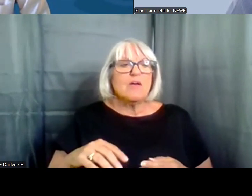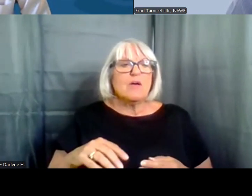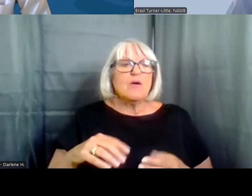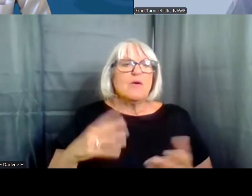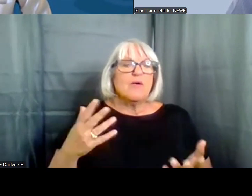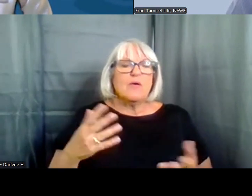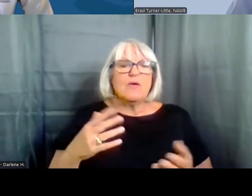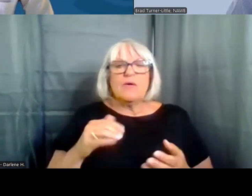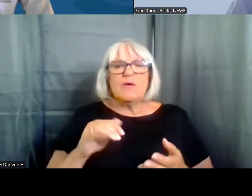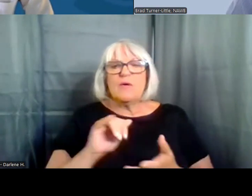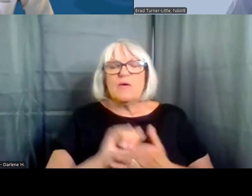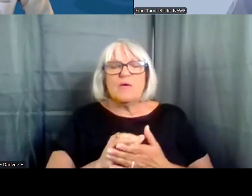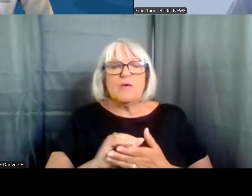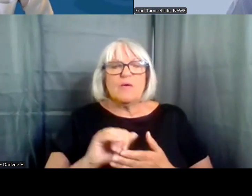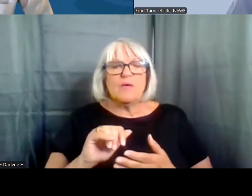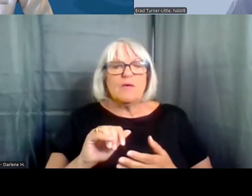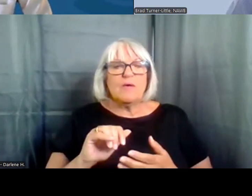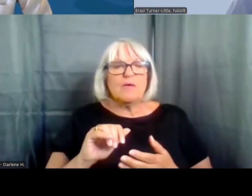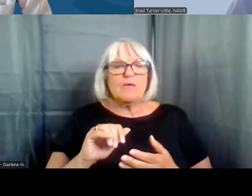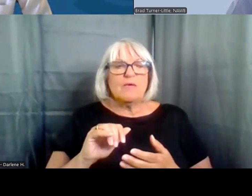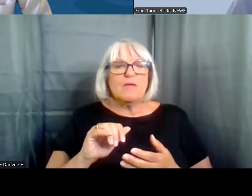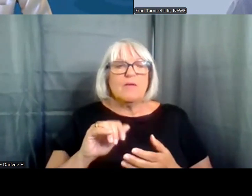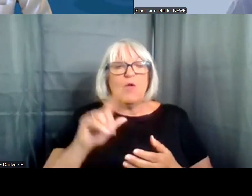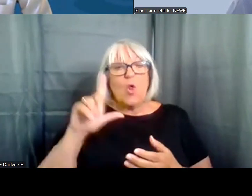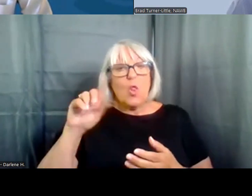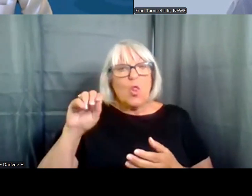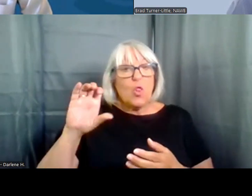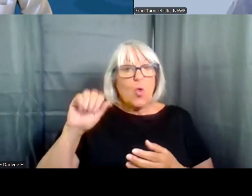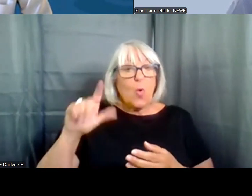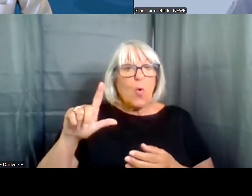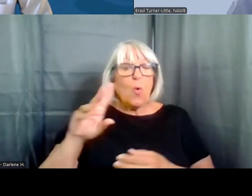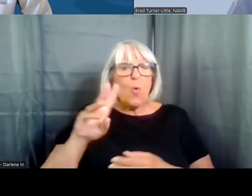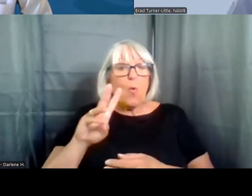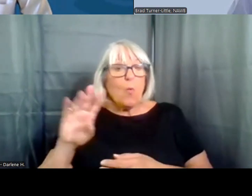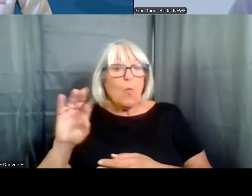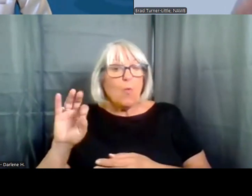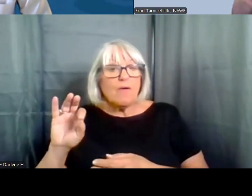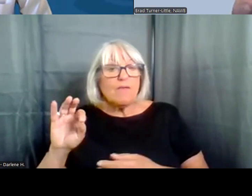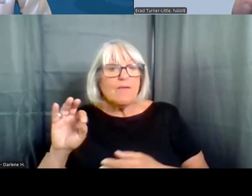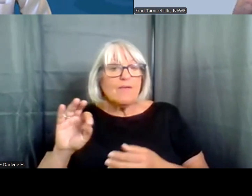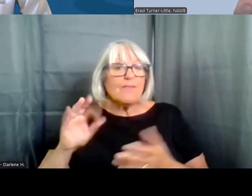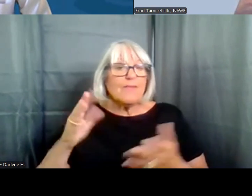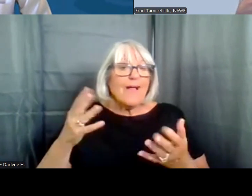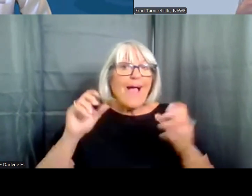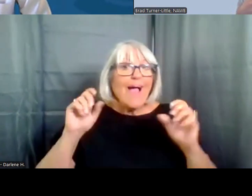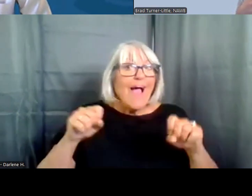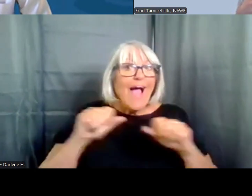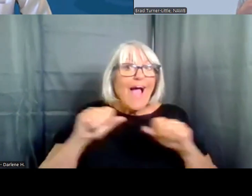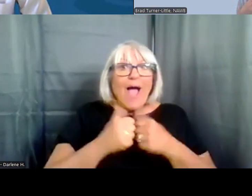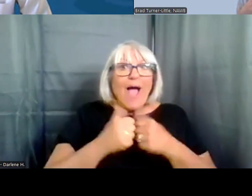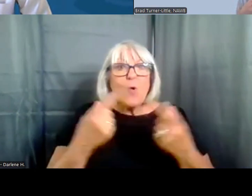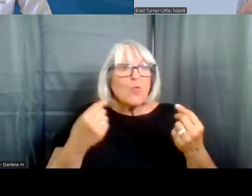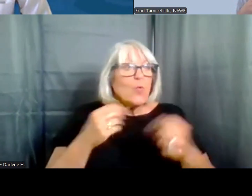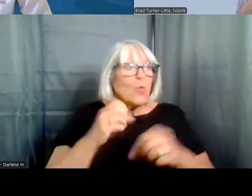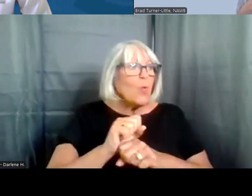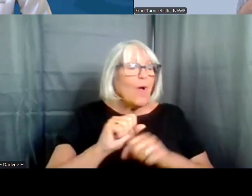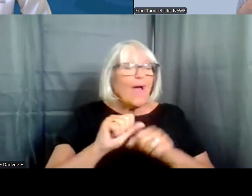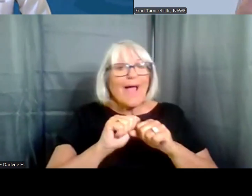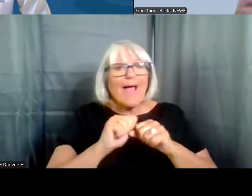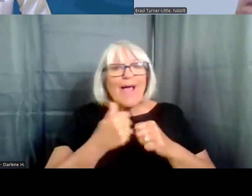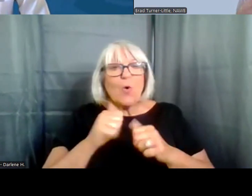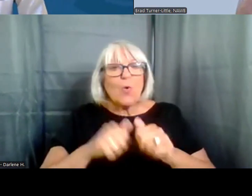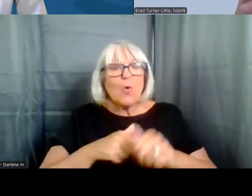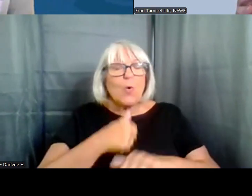So local workforce boards, to really be able to do the work, have spent a lot of time thinking about how do we create mechanisms